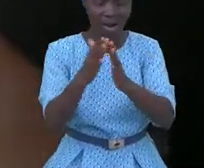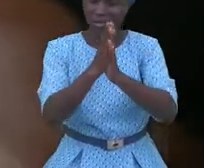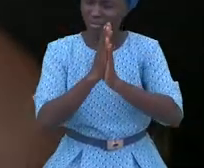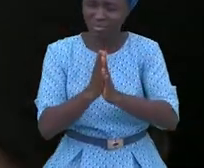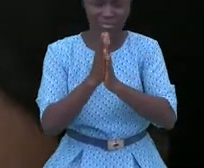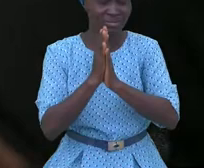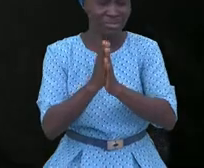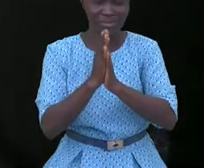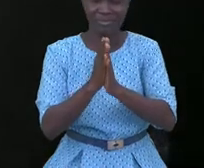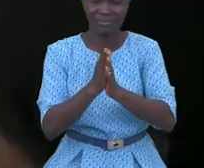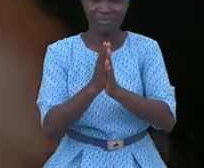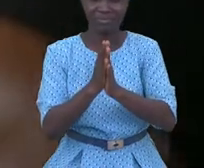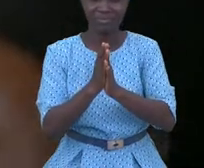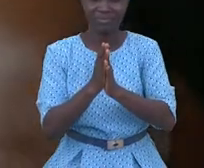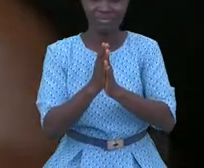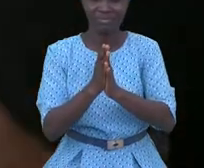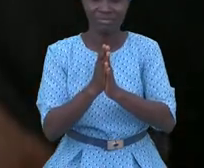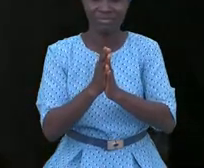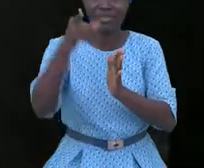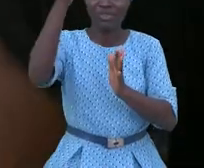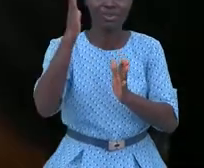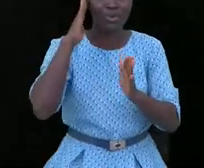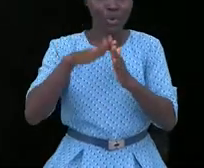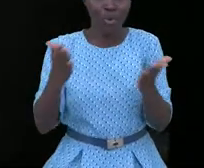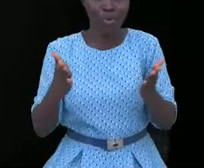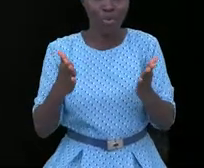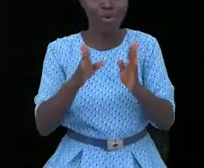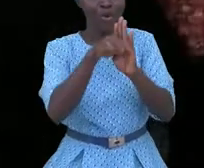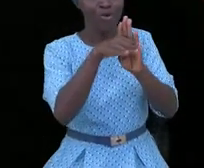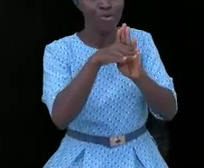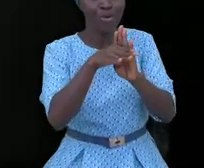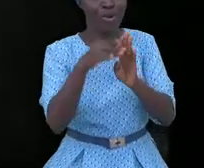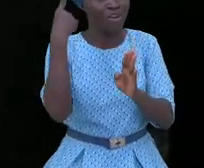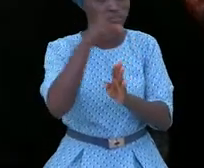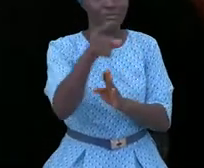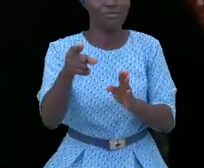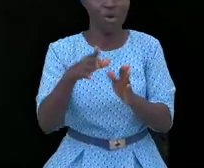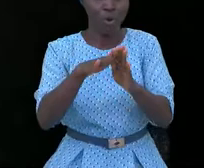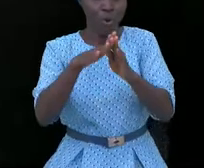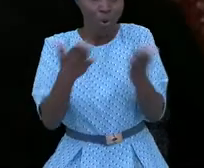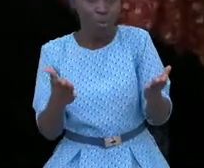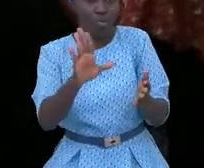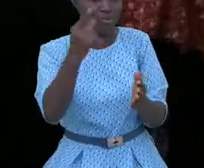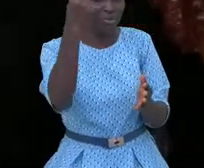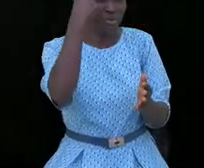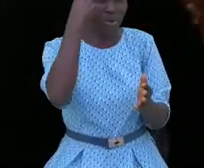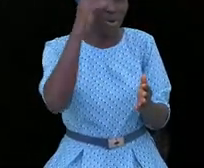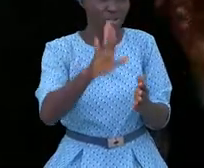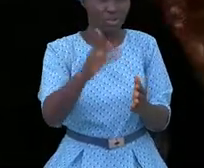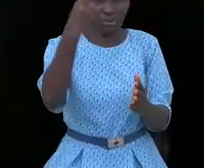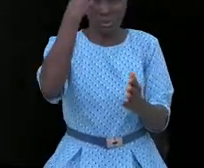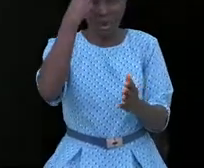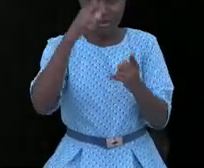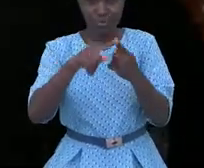Lord. He'll open doors for you. He'll open your brain, your mind to the